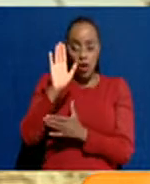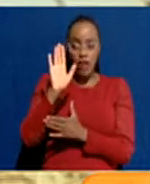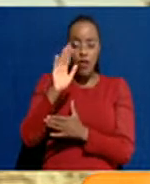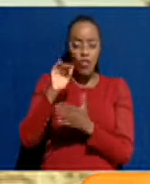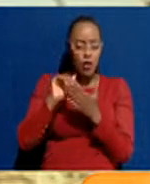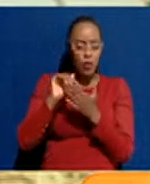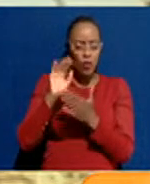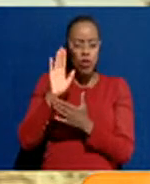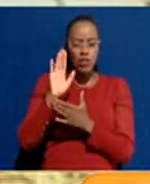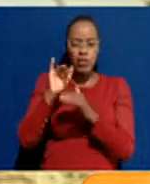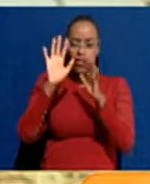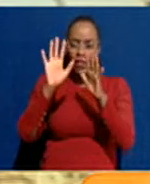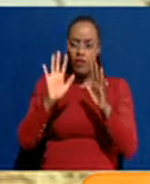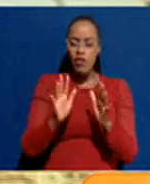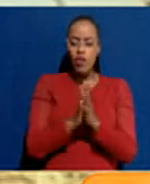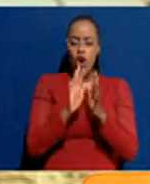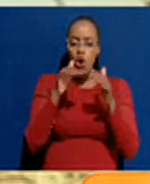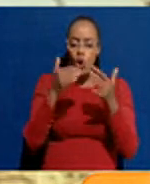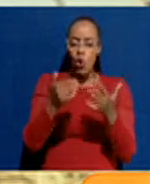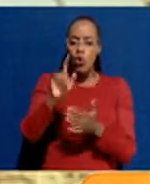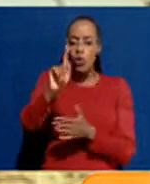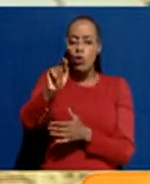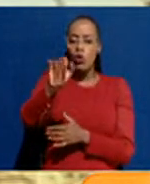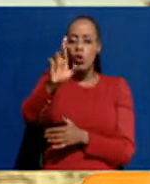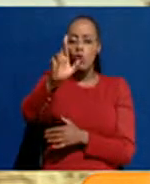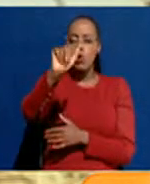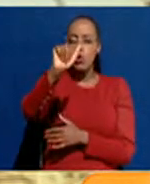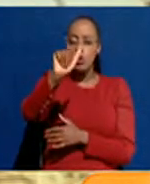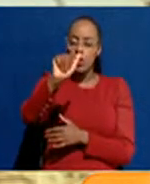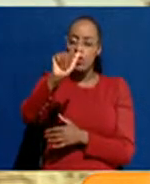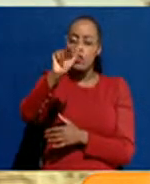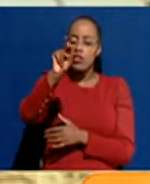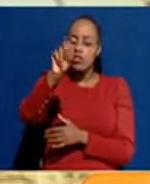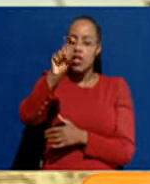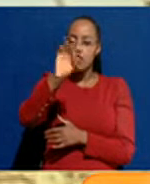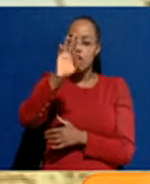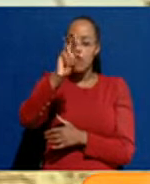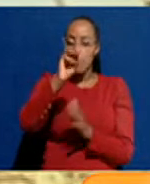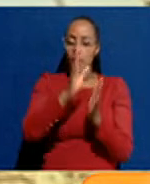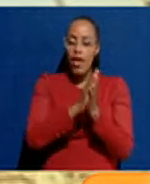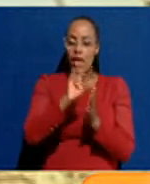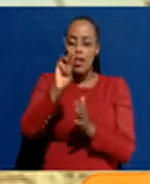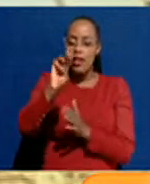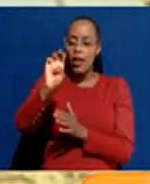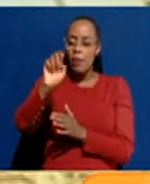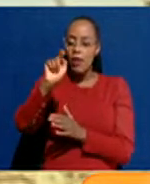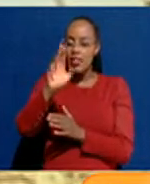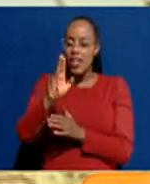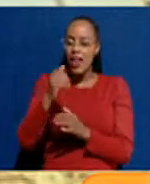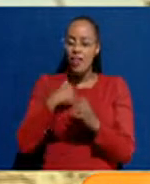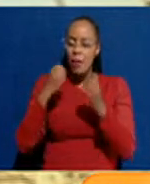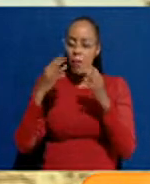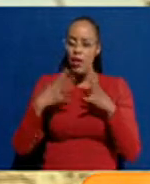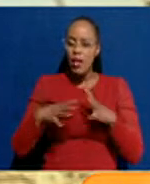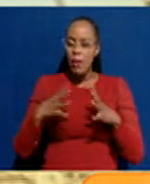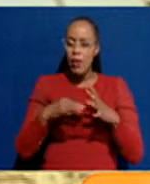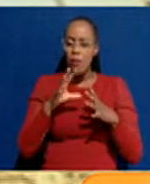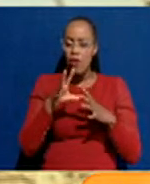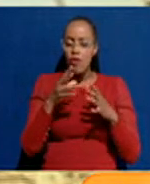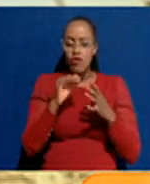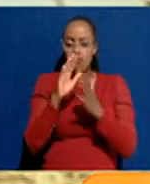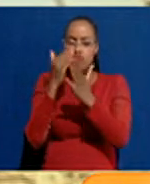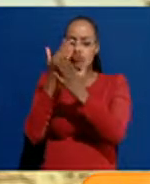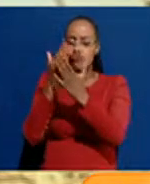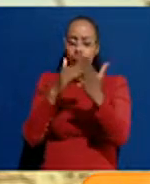most critical items, these are transformers and meters. You'd have a lot of litigation, people filing litigations, and